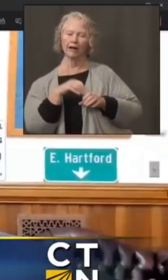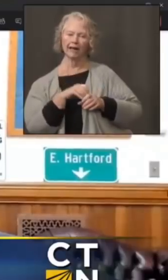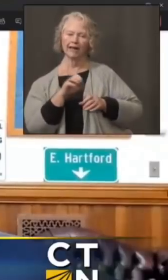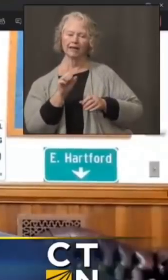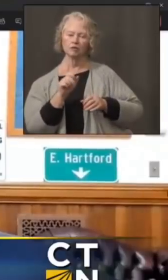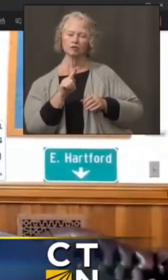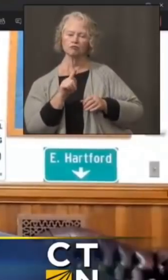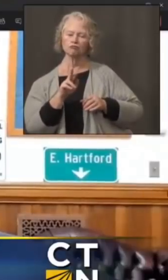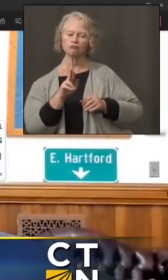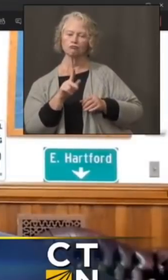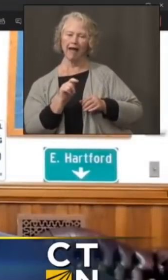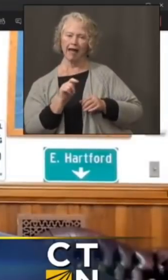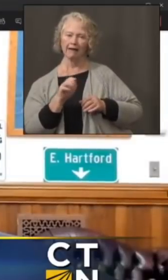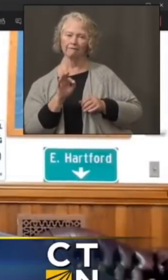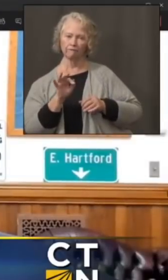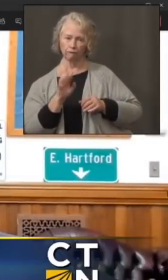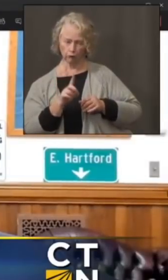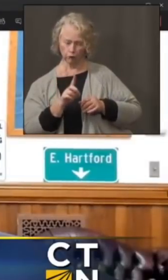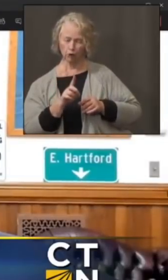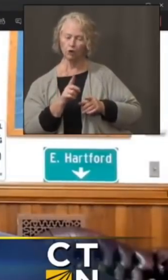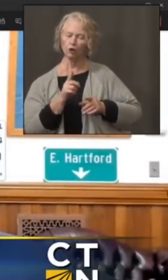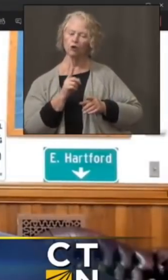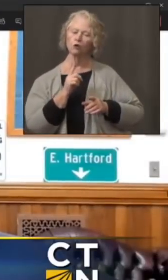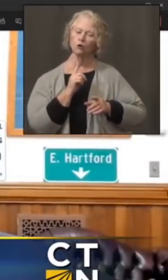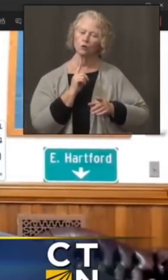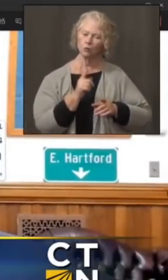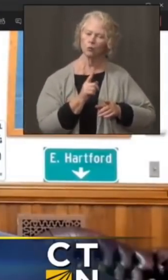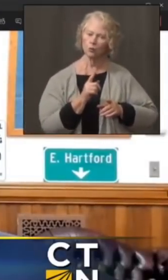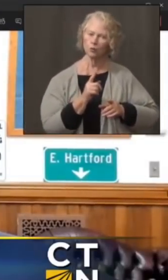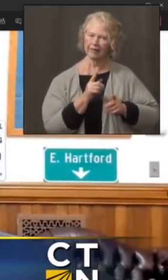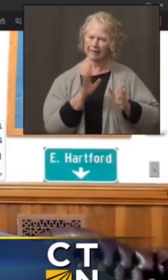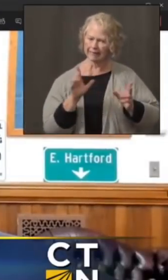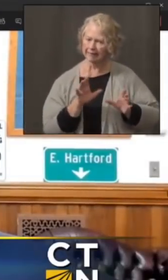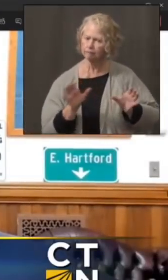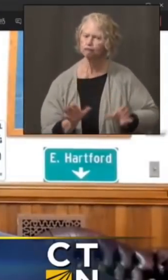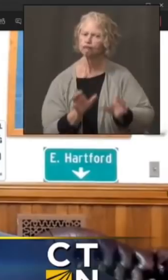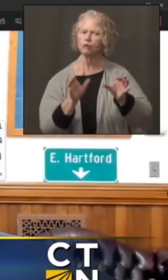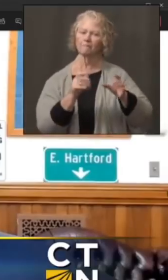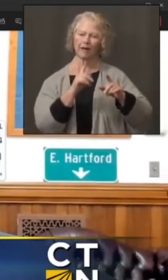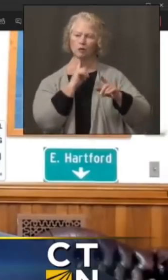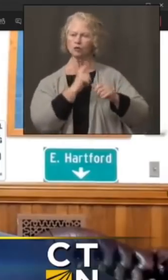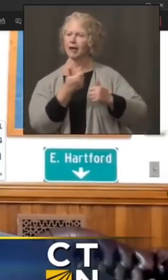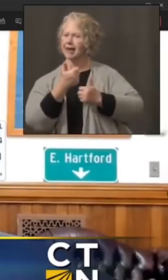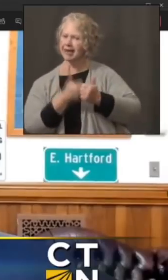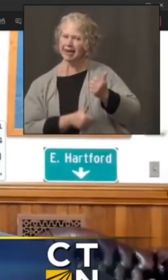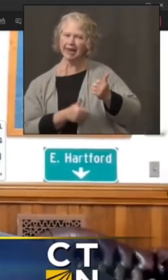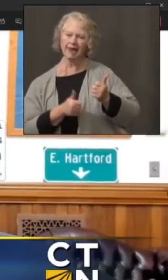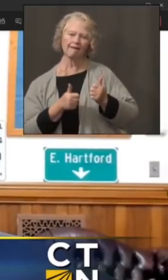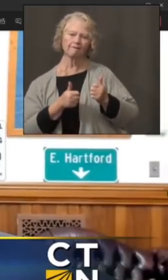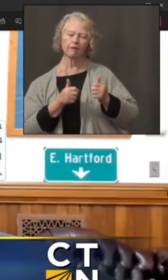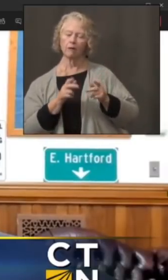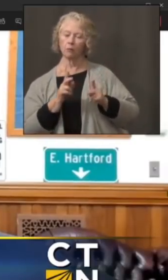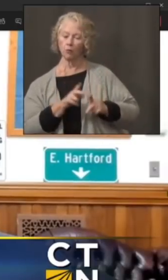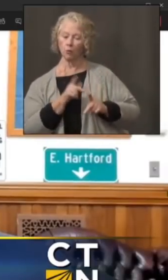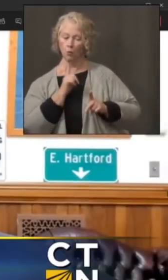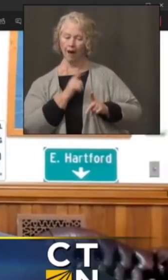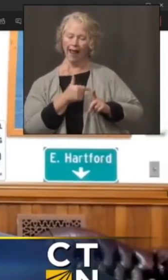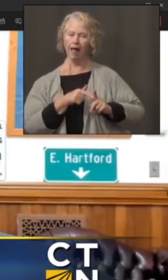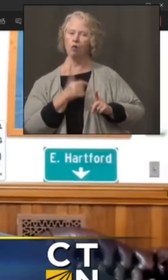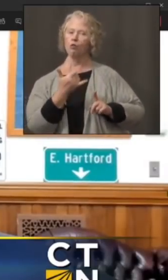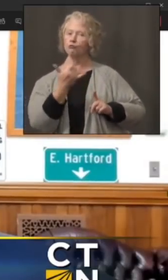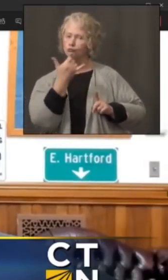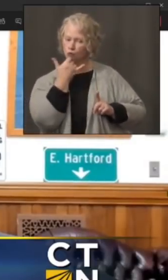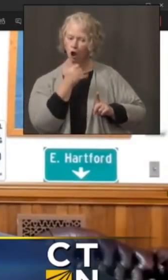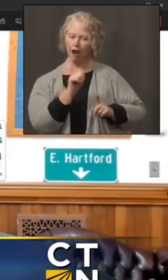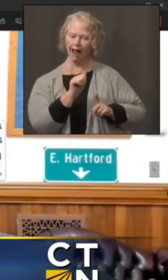Laura Hoydick, who's taking a leadership role to make sure every individuals who had the wrong absentee ballot